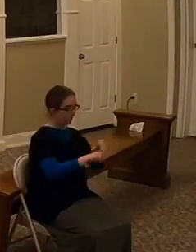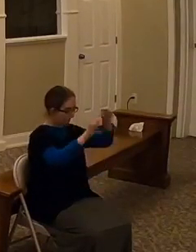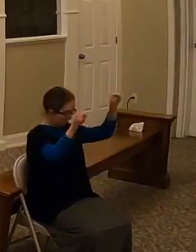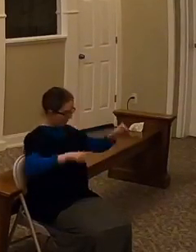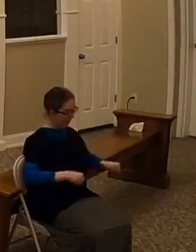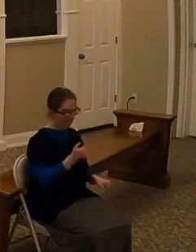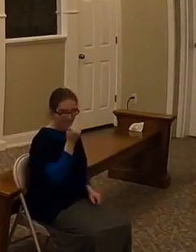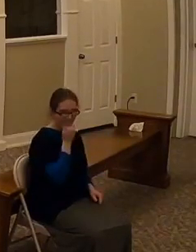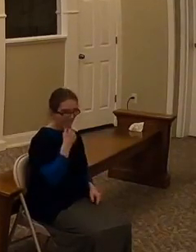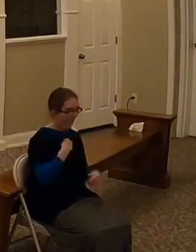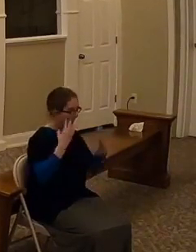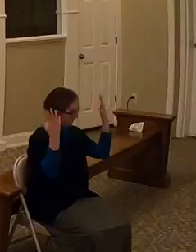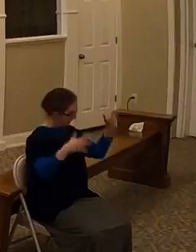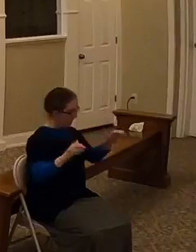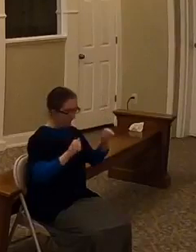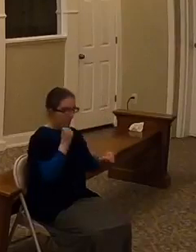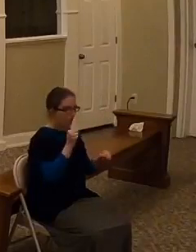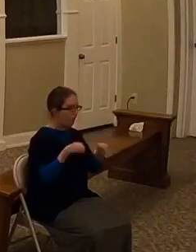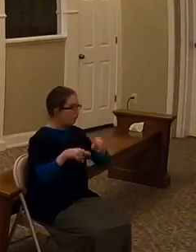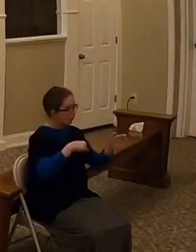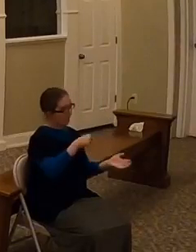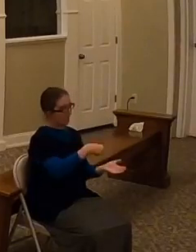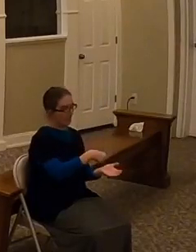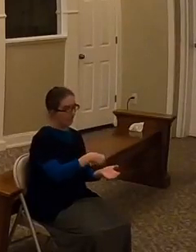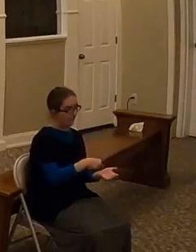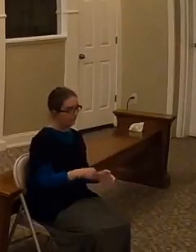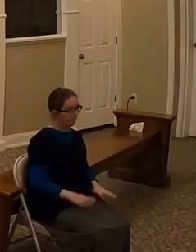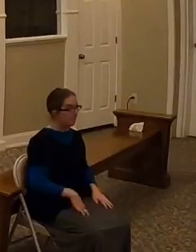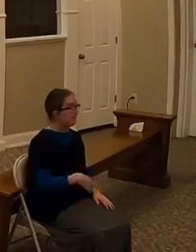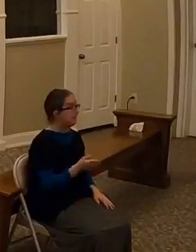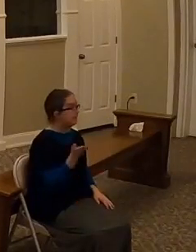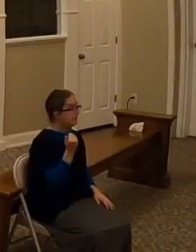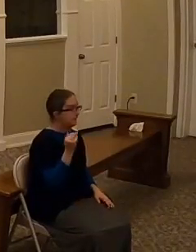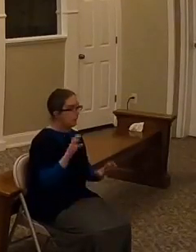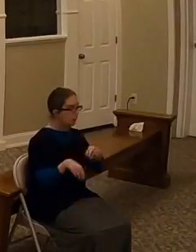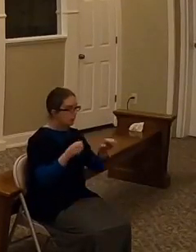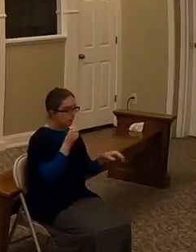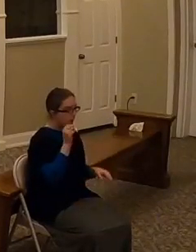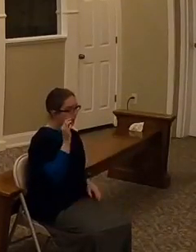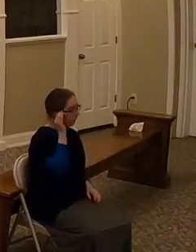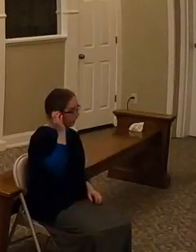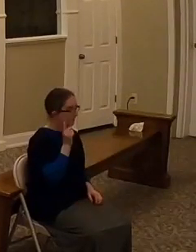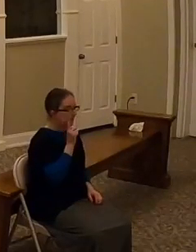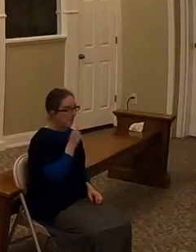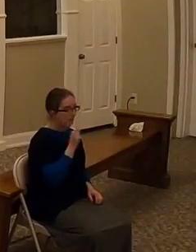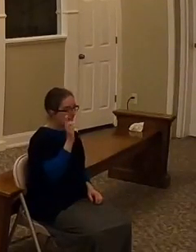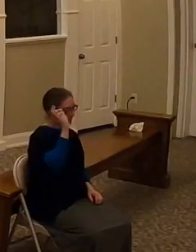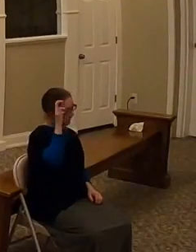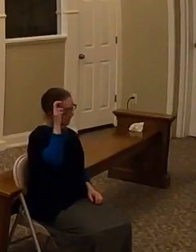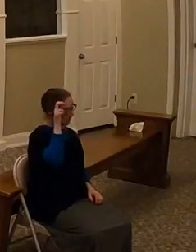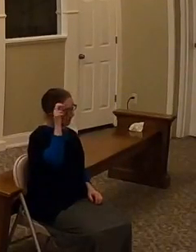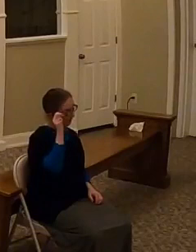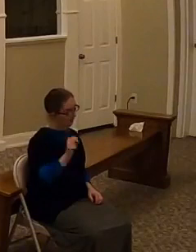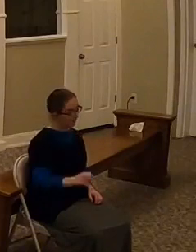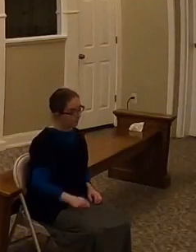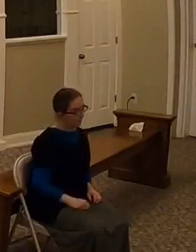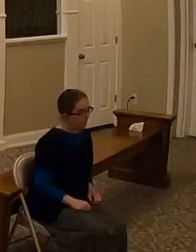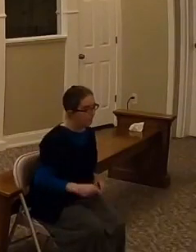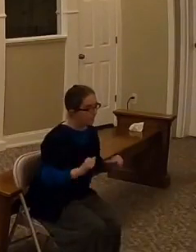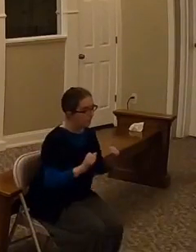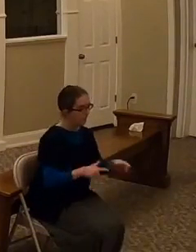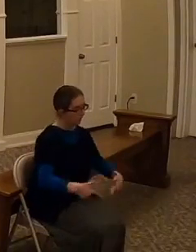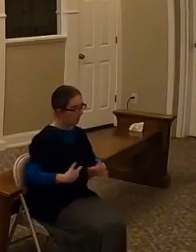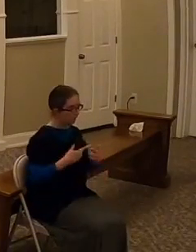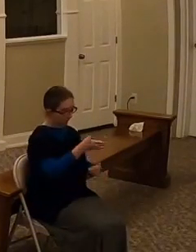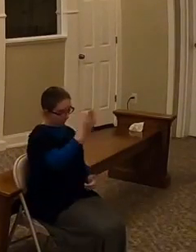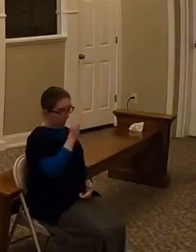I messed up. I can't live this, man. Oh, come on. Don't lie to them. Don't listen to the lies of the devil. You can live for